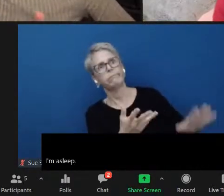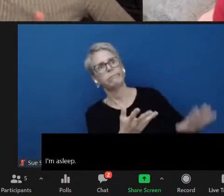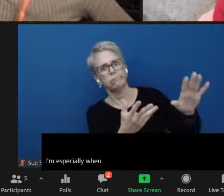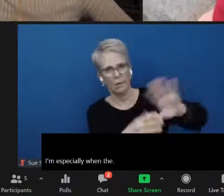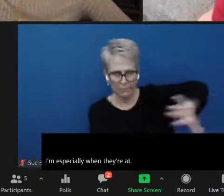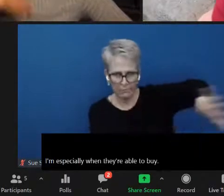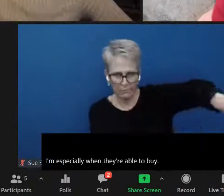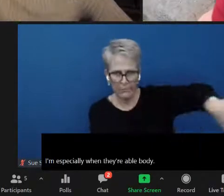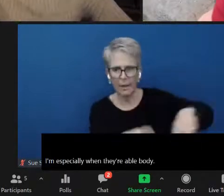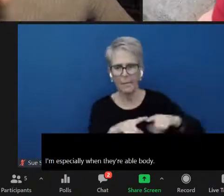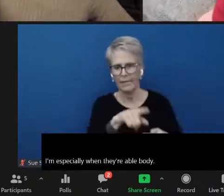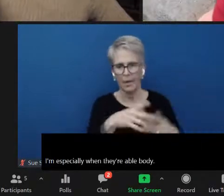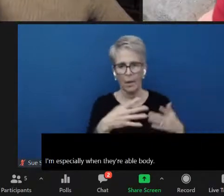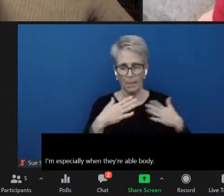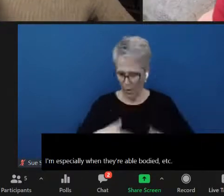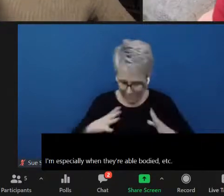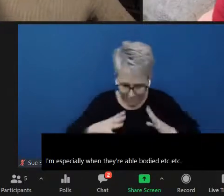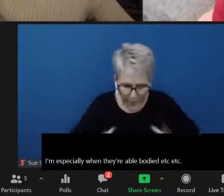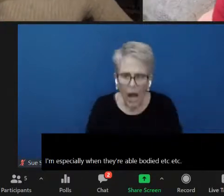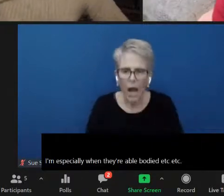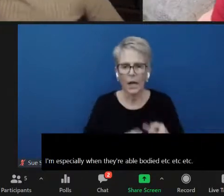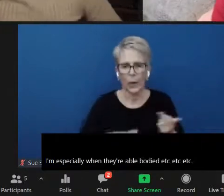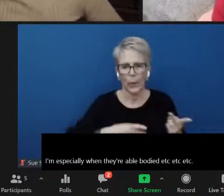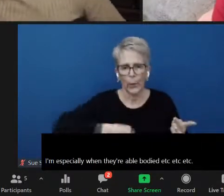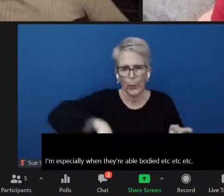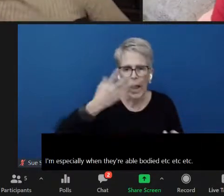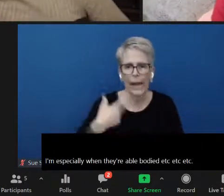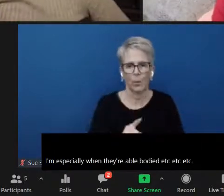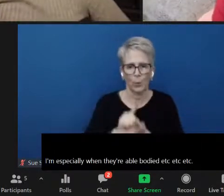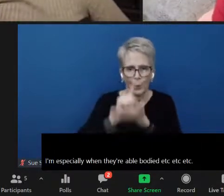Especially when they're able-bodied, et cetera, et cetera, et cetera.